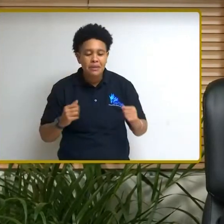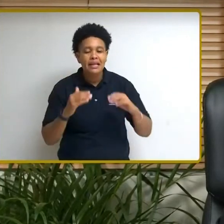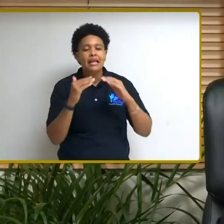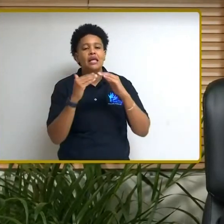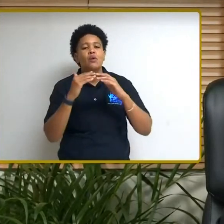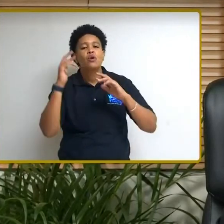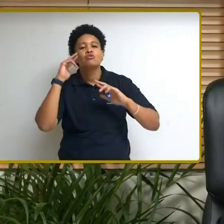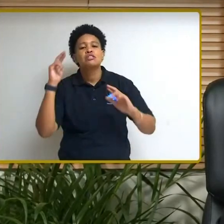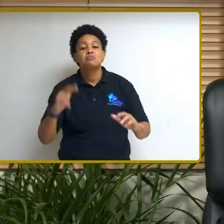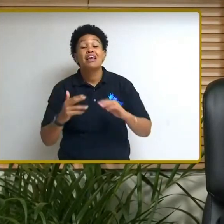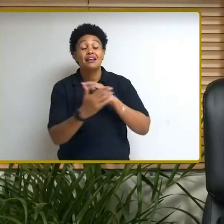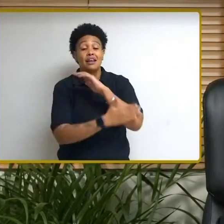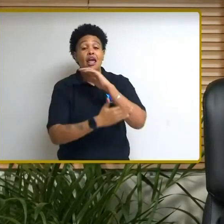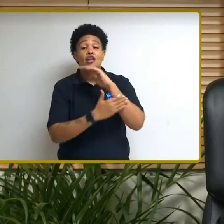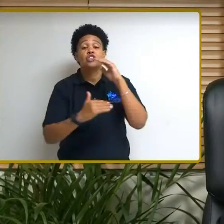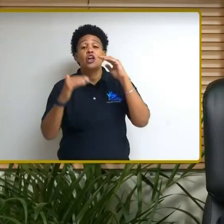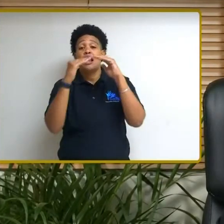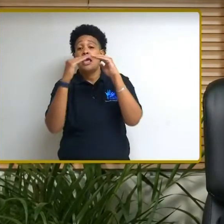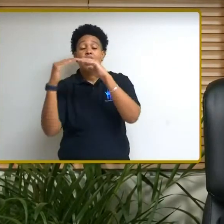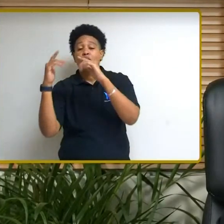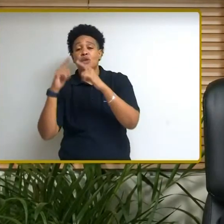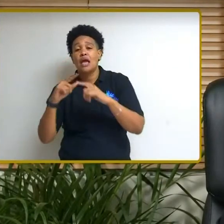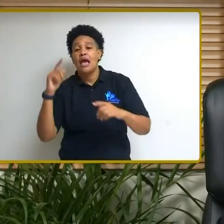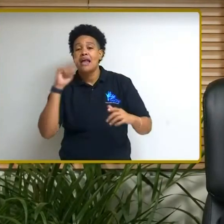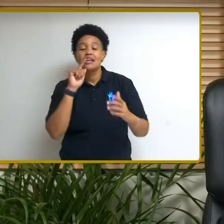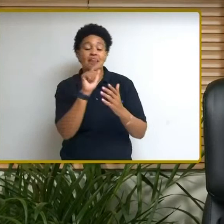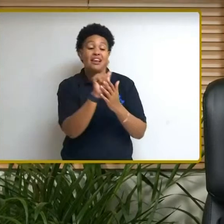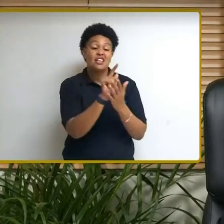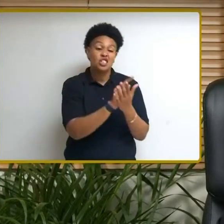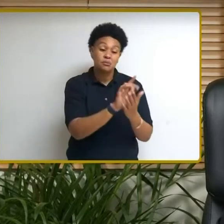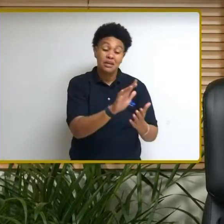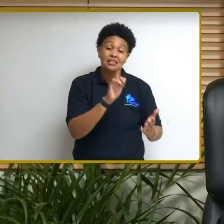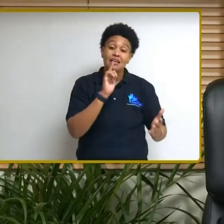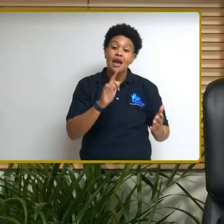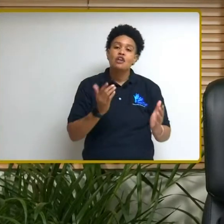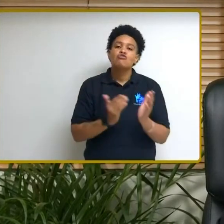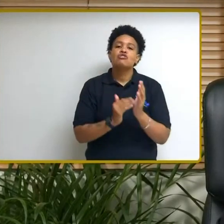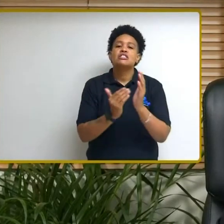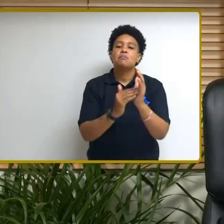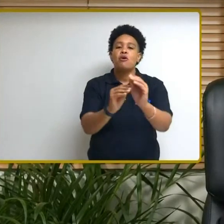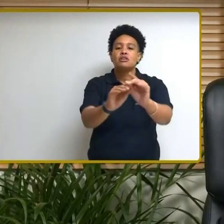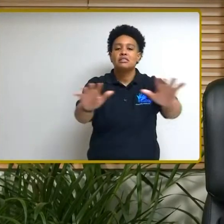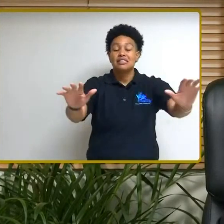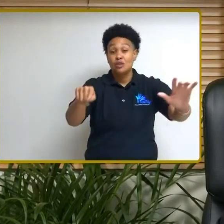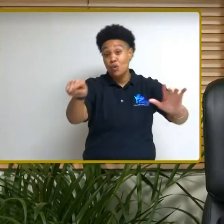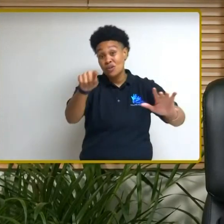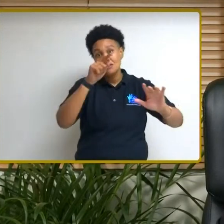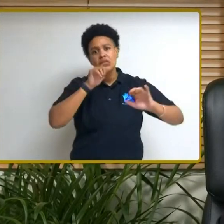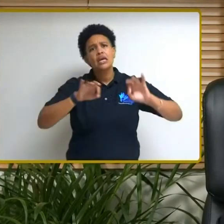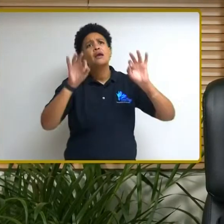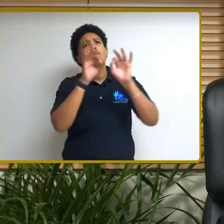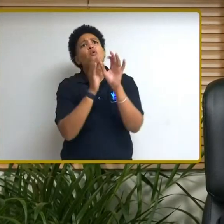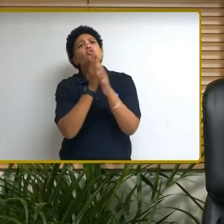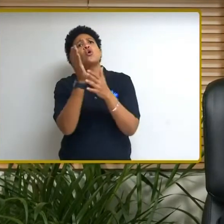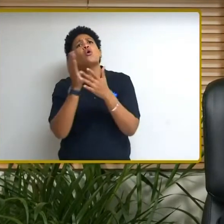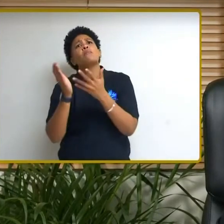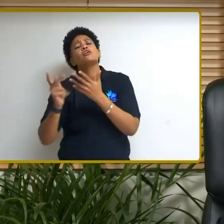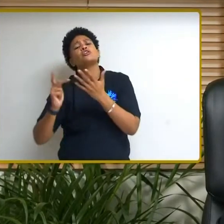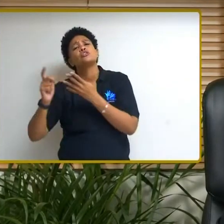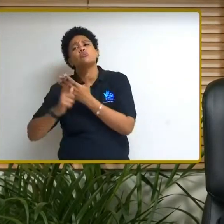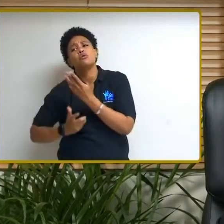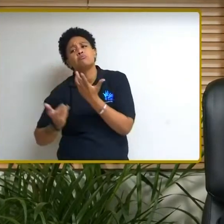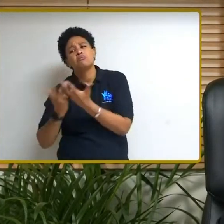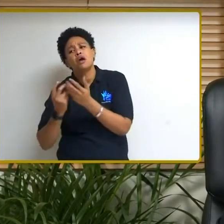the legitimacy, and the reciprocity. Those are very critical components of the program, which is in keeping with